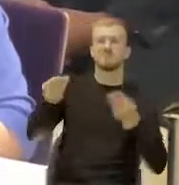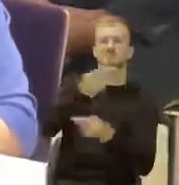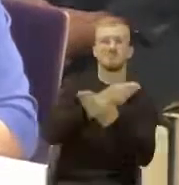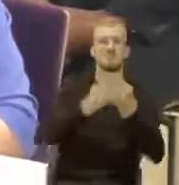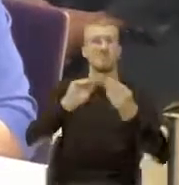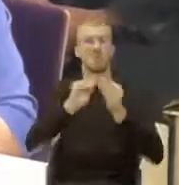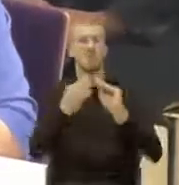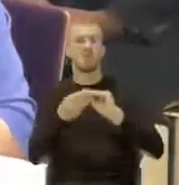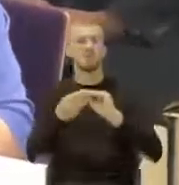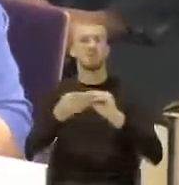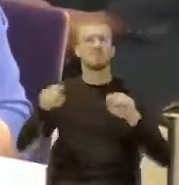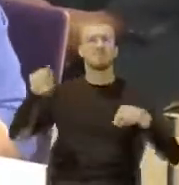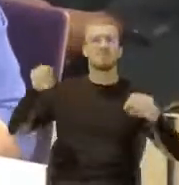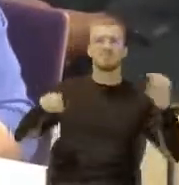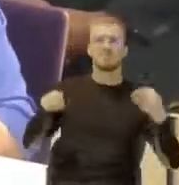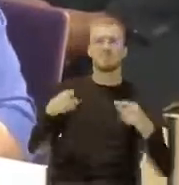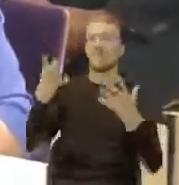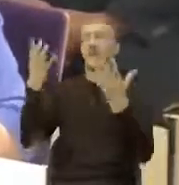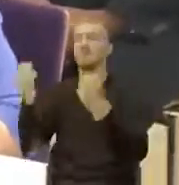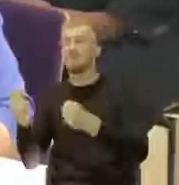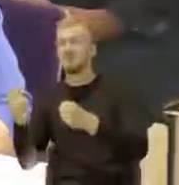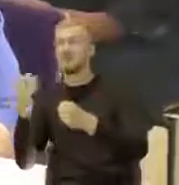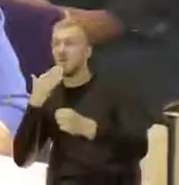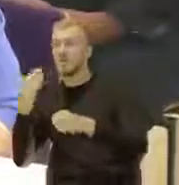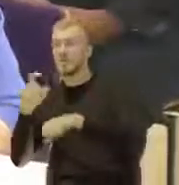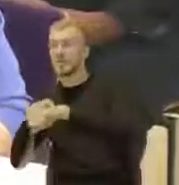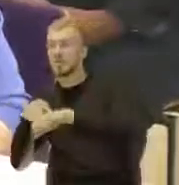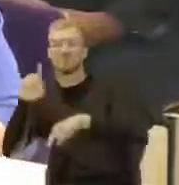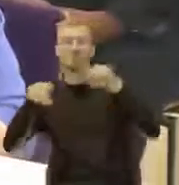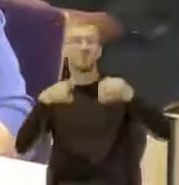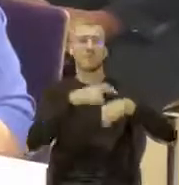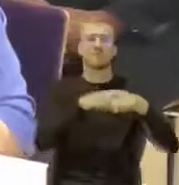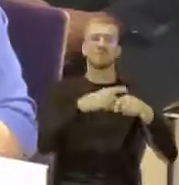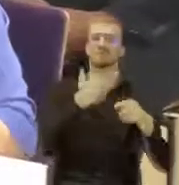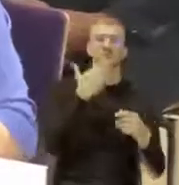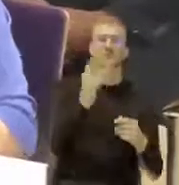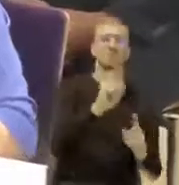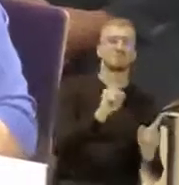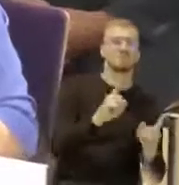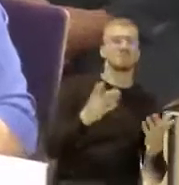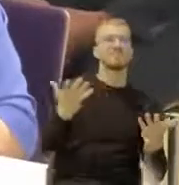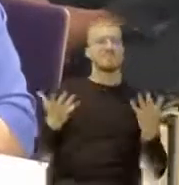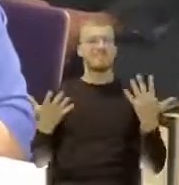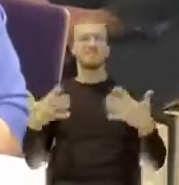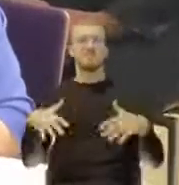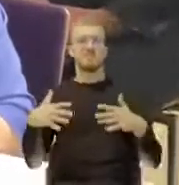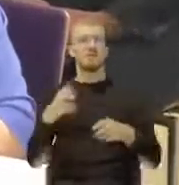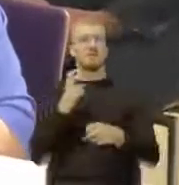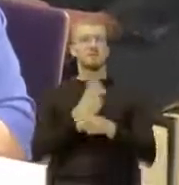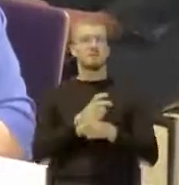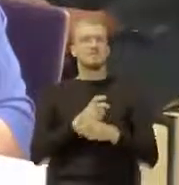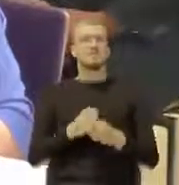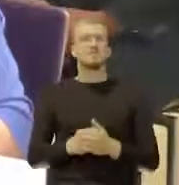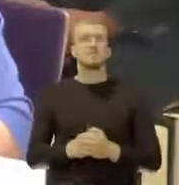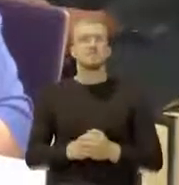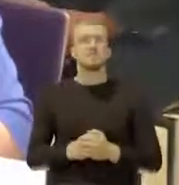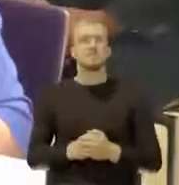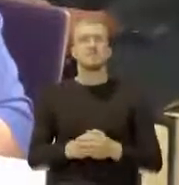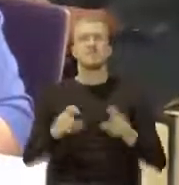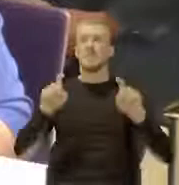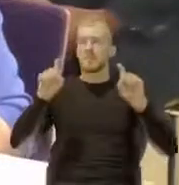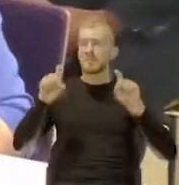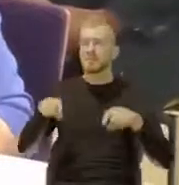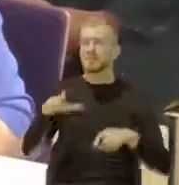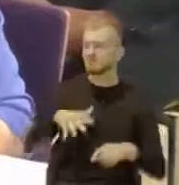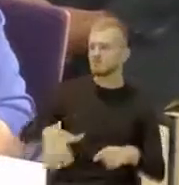the city-to-city dialogue alive and continue the relationship that we established